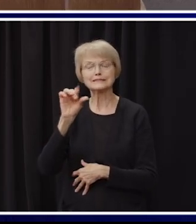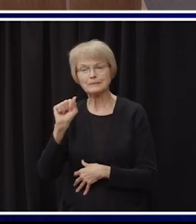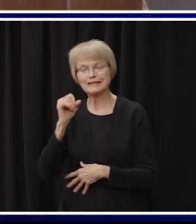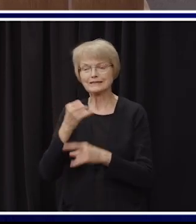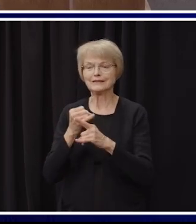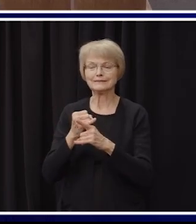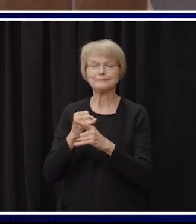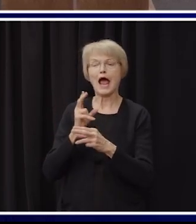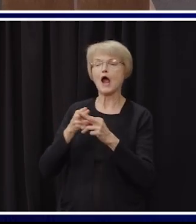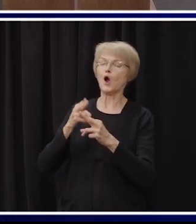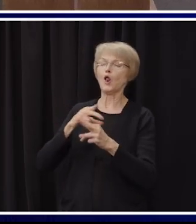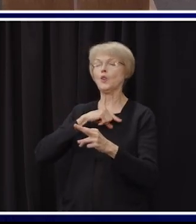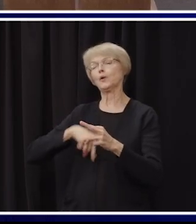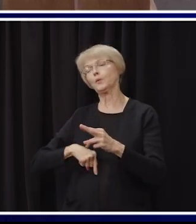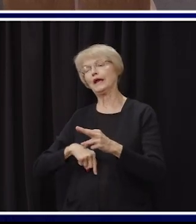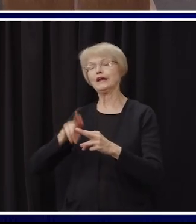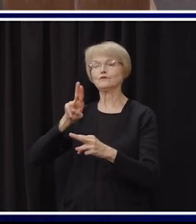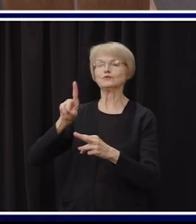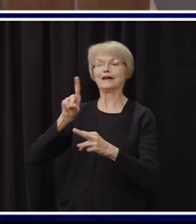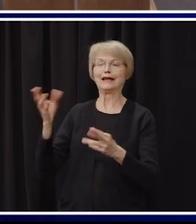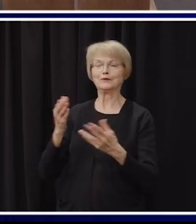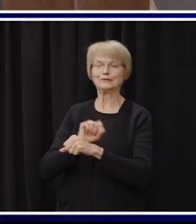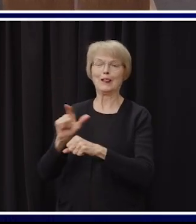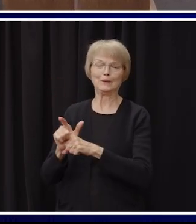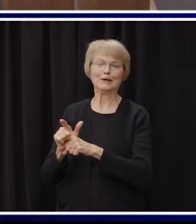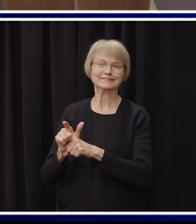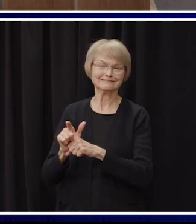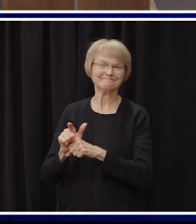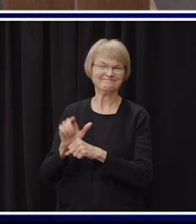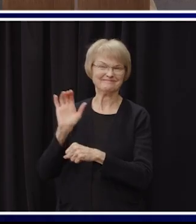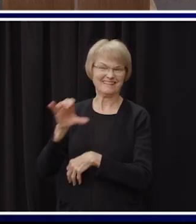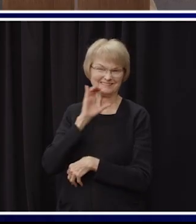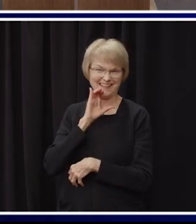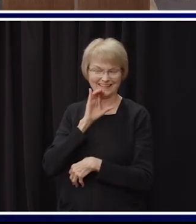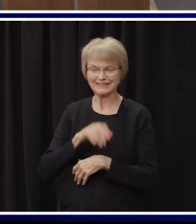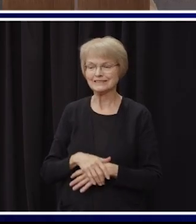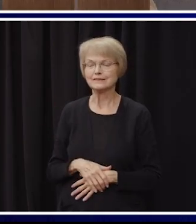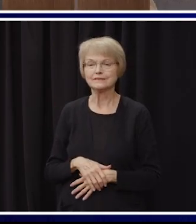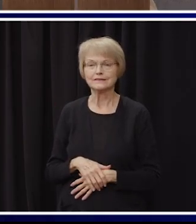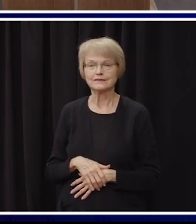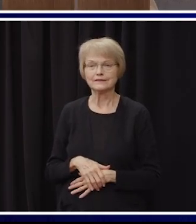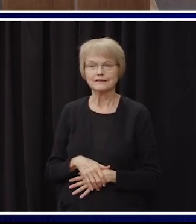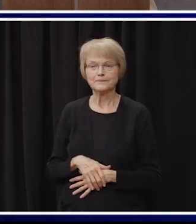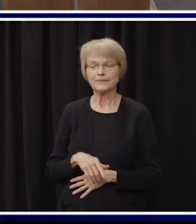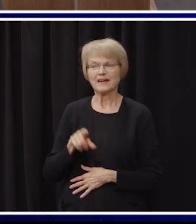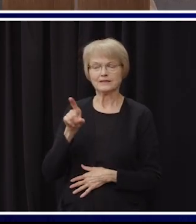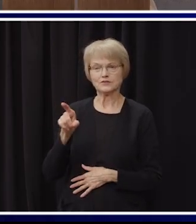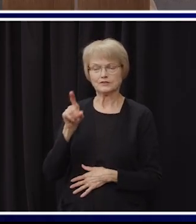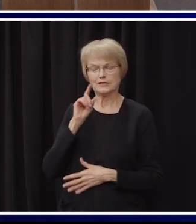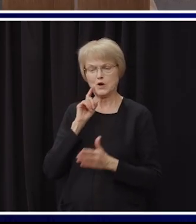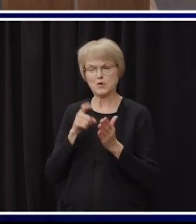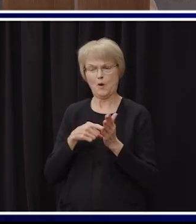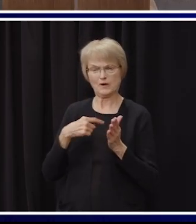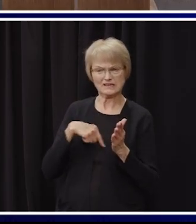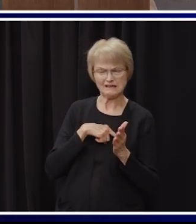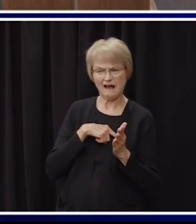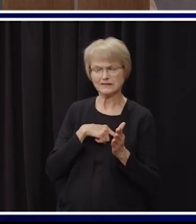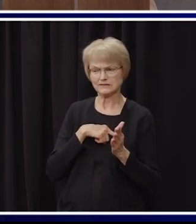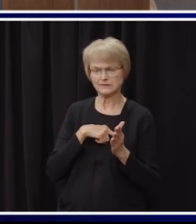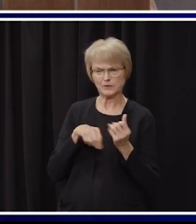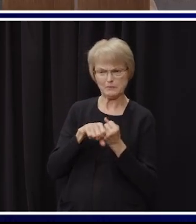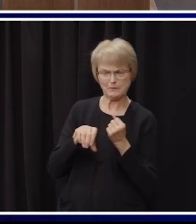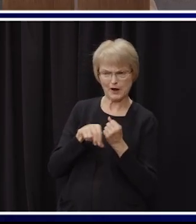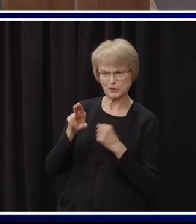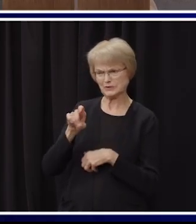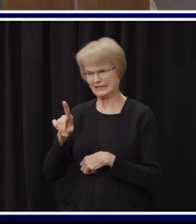of universal design in St. Louis. I suppose that she noticed us as we were promoting universal design